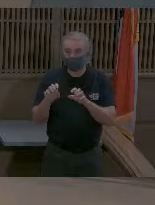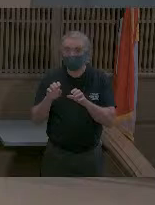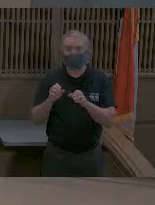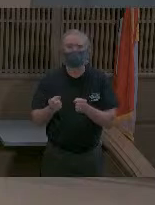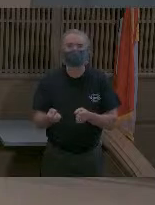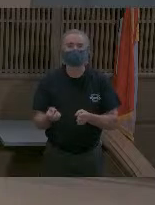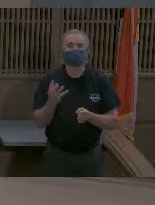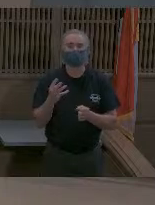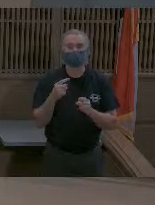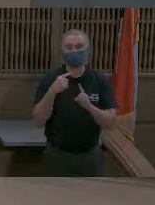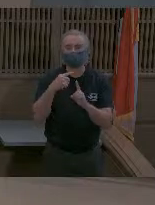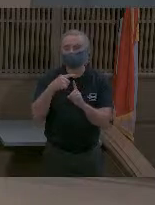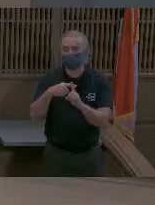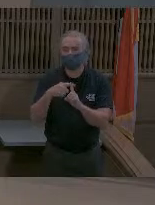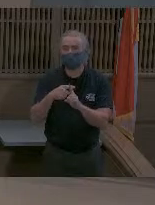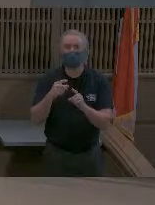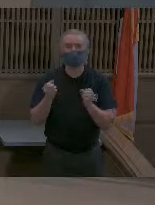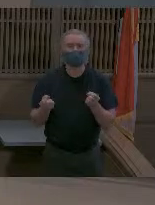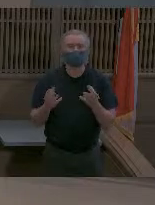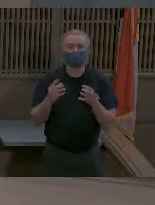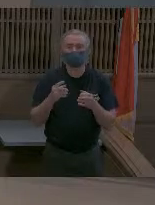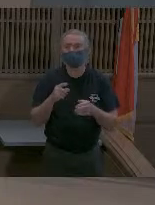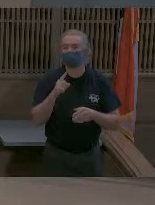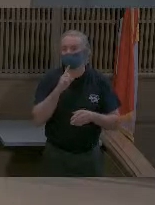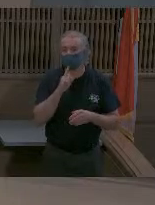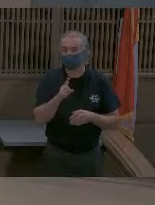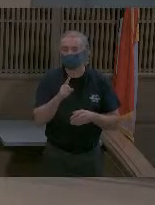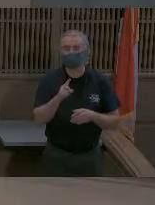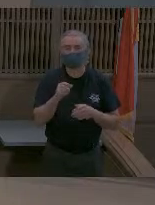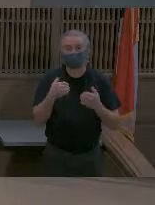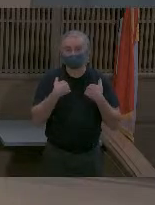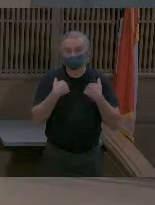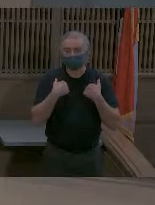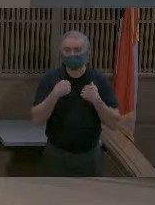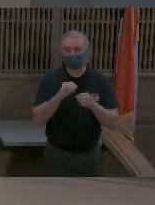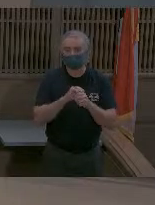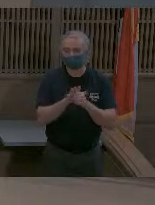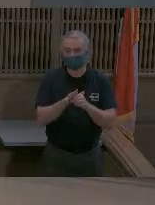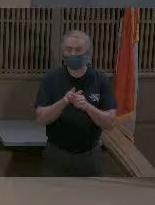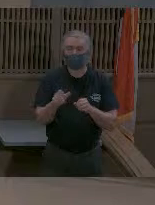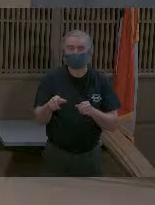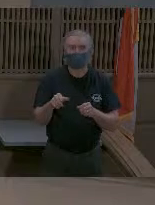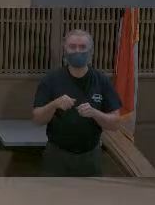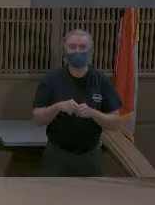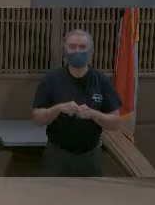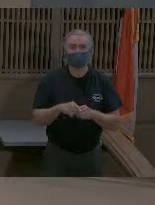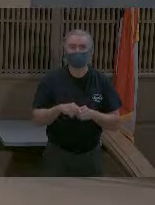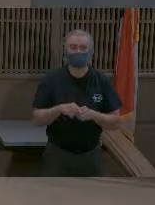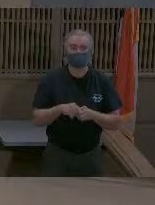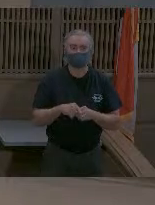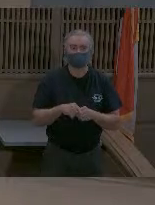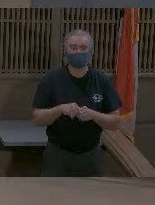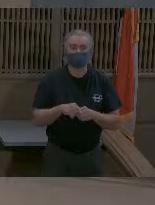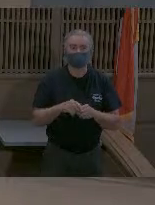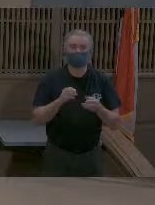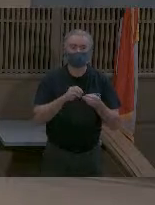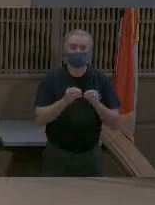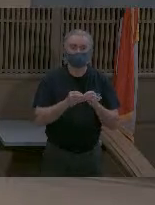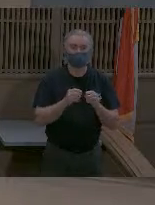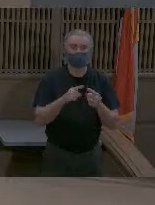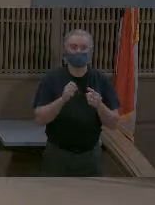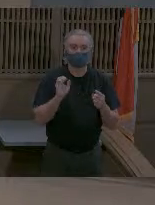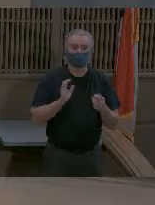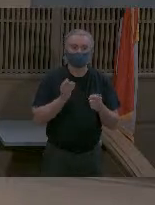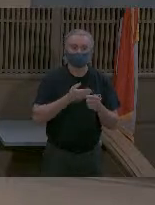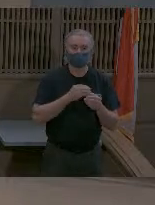between the reports we get from the city manager and what's listed on the Department of Public Health website. The numbers from the city